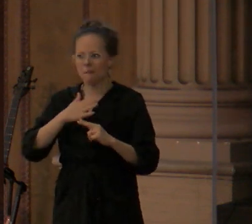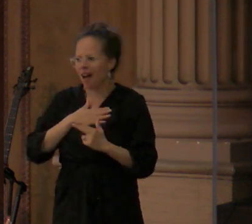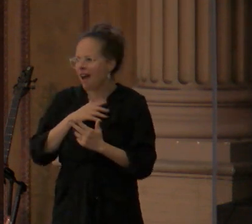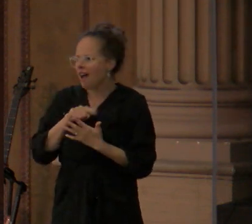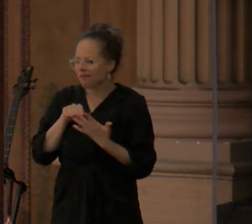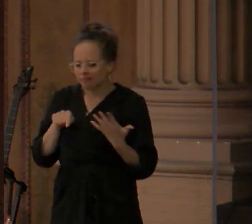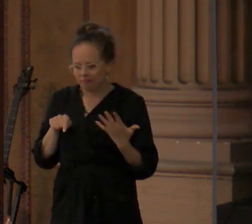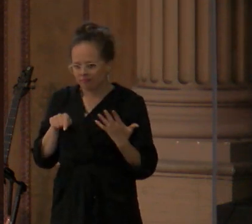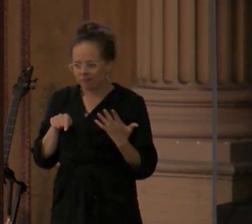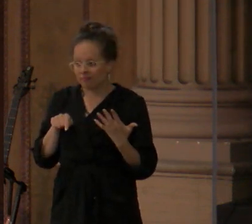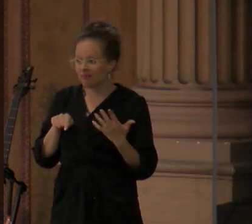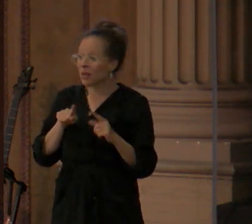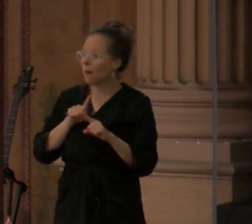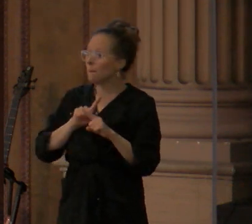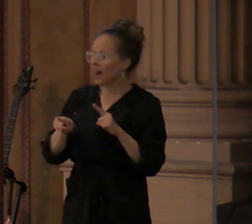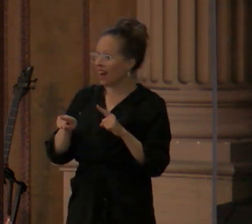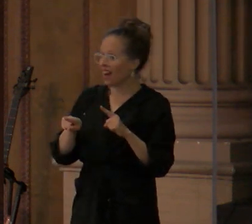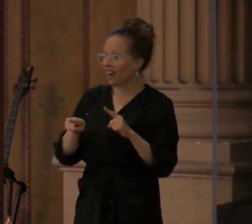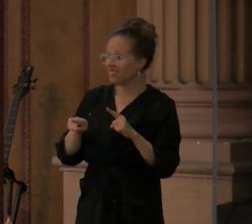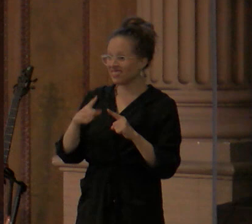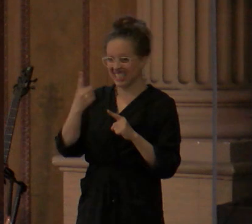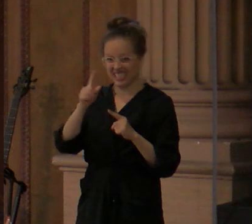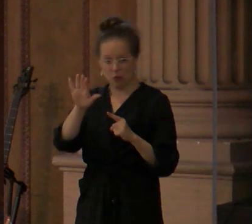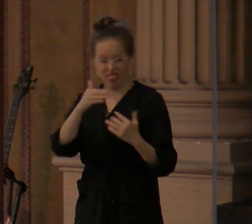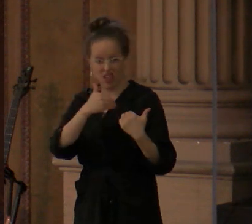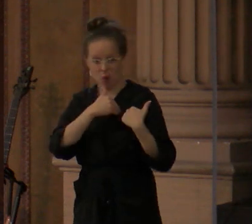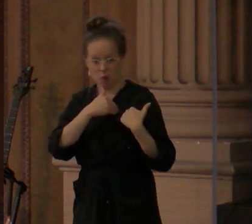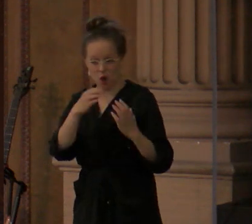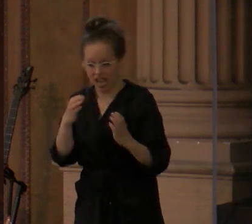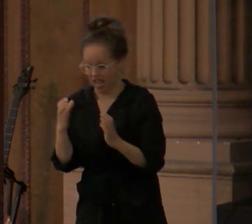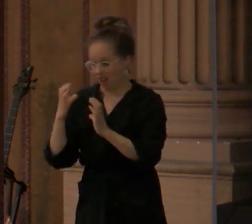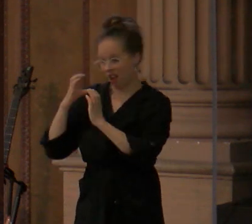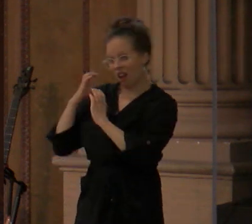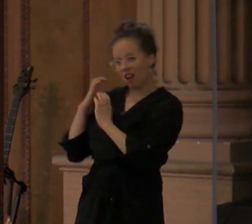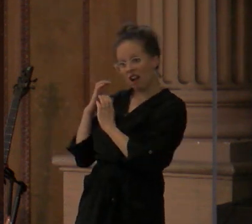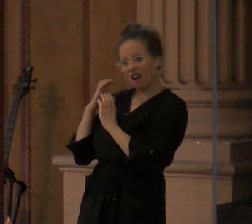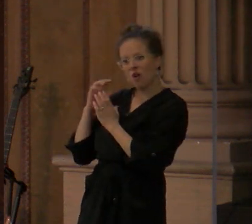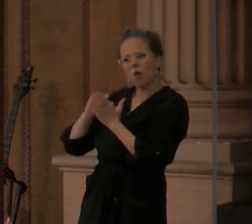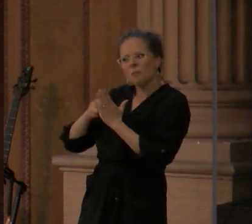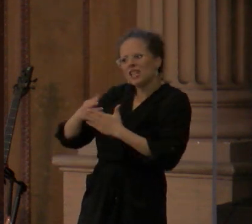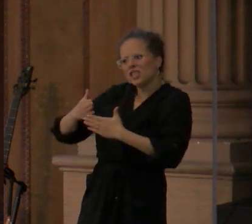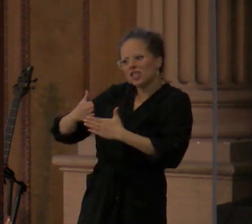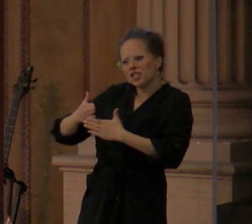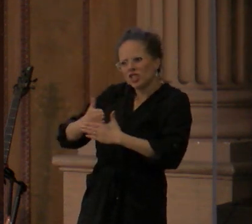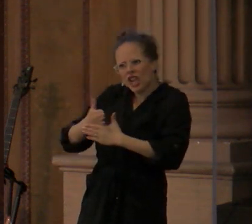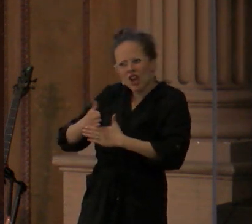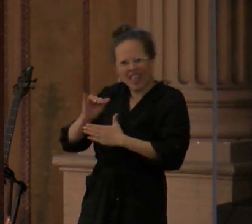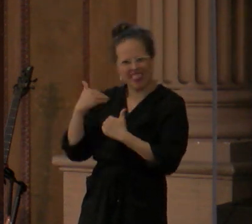But bearing a burden always involves sharing a weight and some personal sacrifice for the good of others.